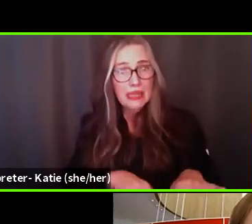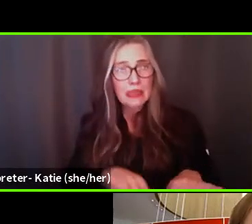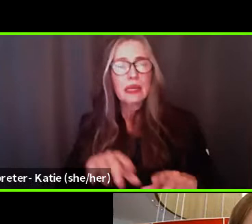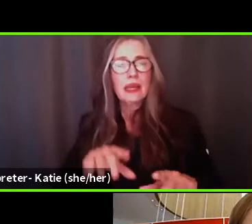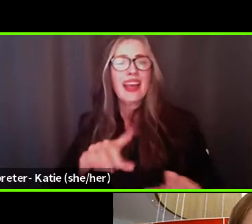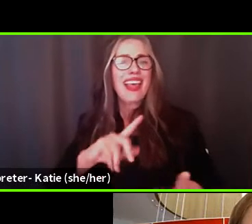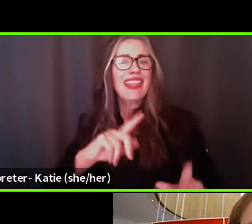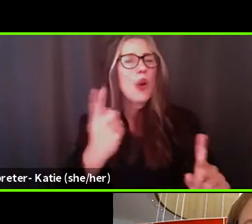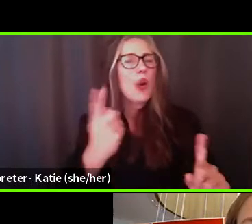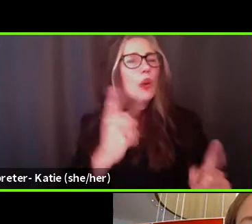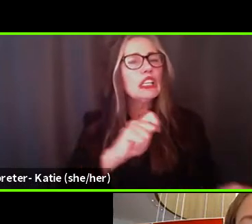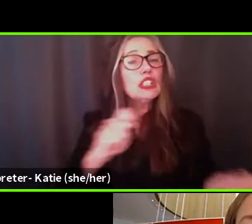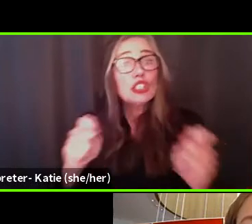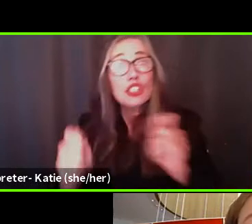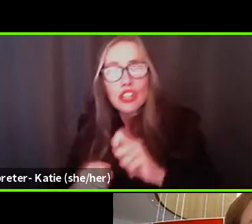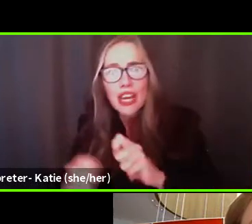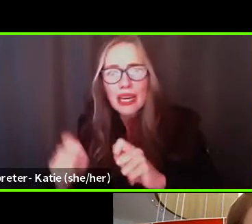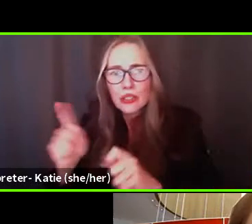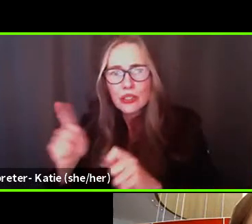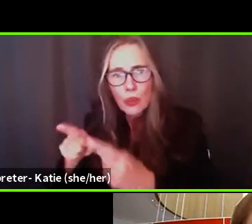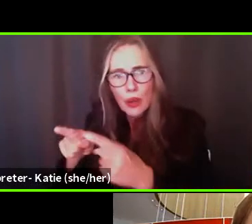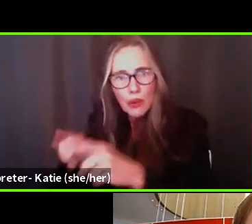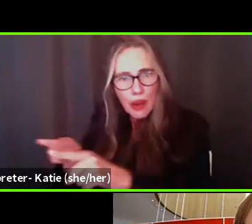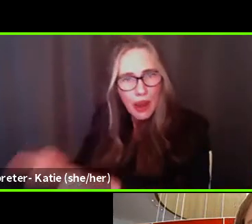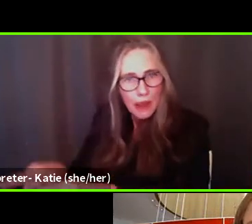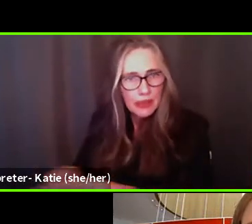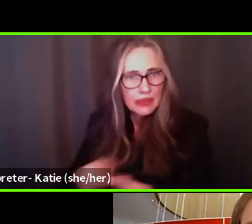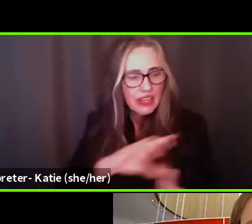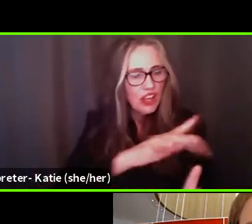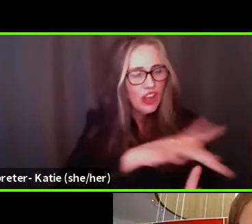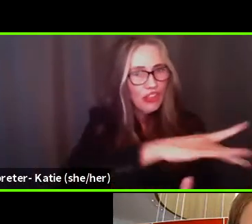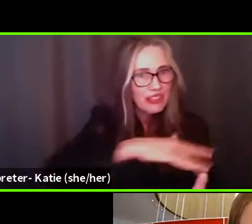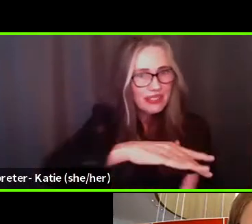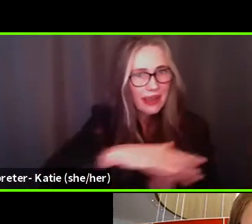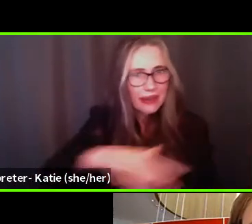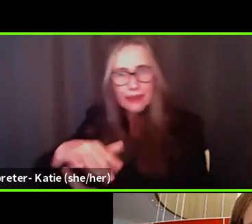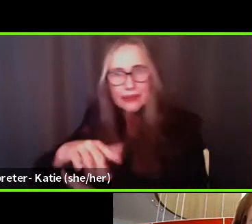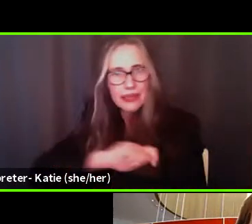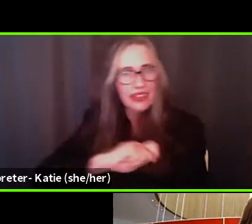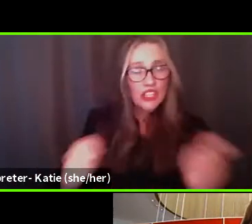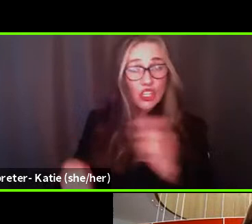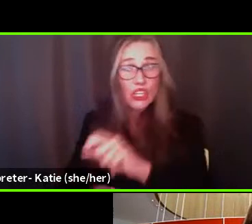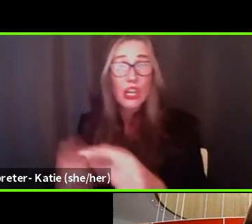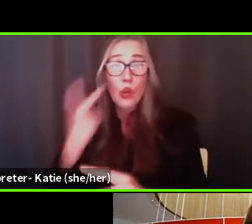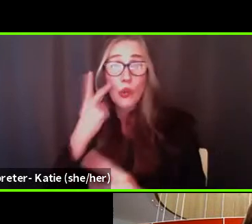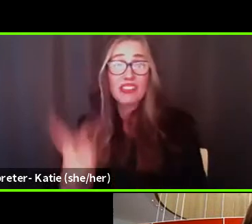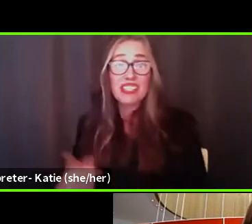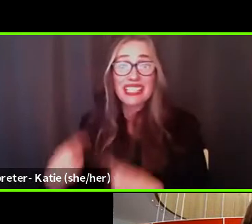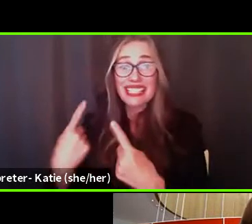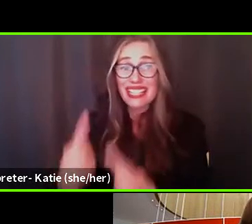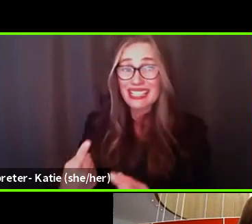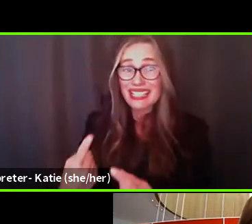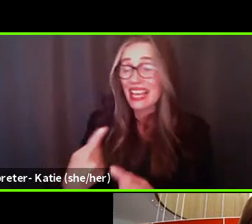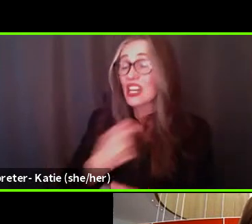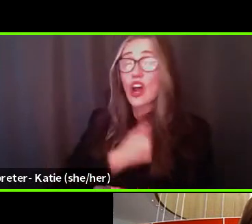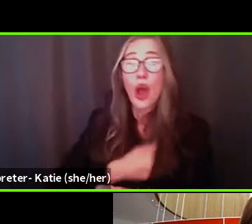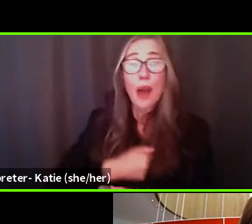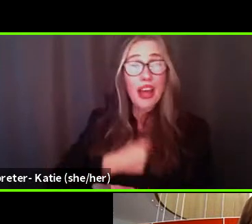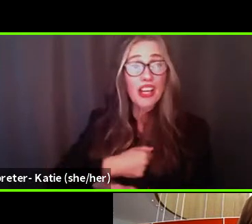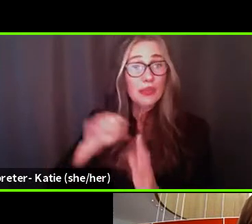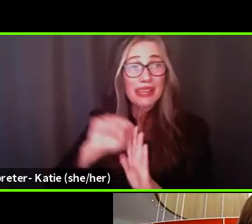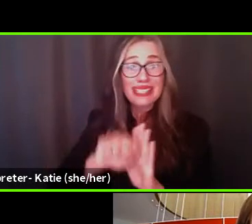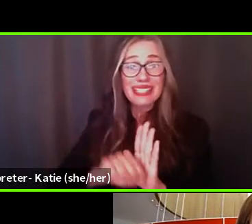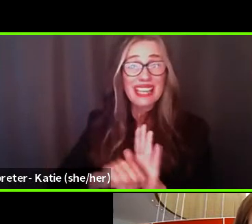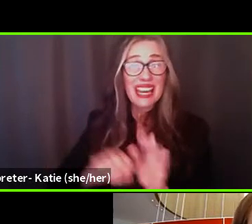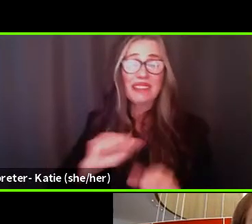shifted and as we have seen since 2003 a simple apology by the state is not